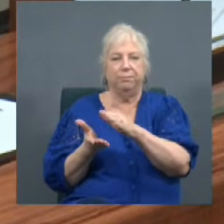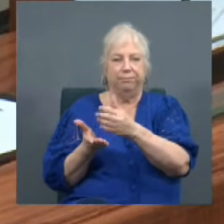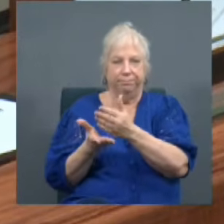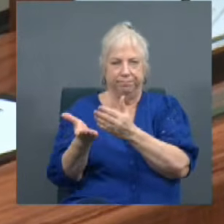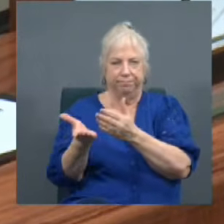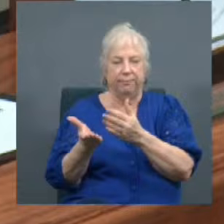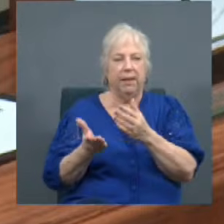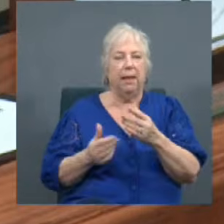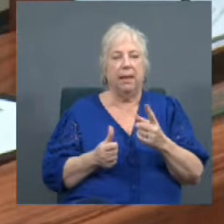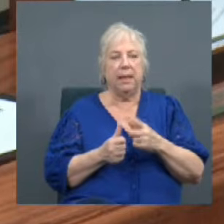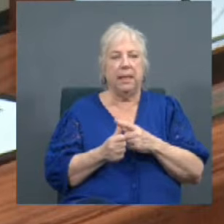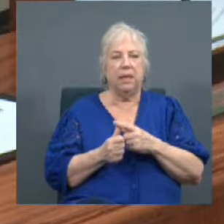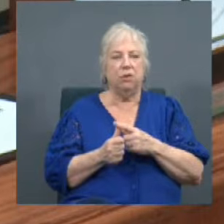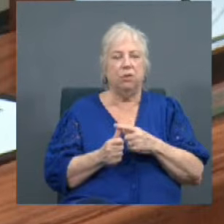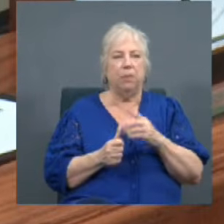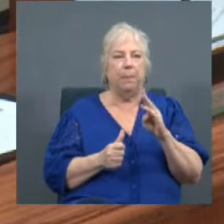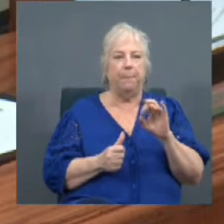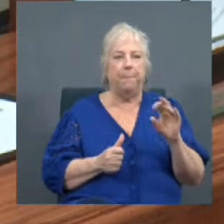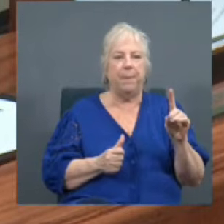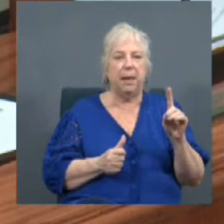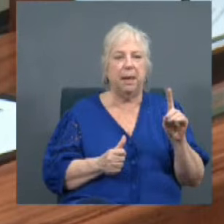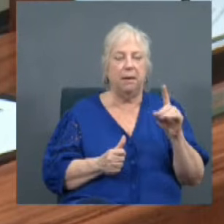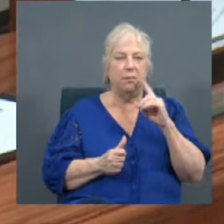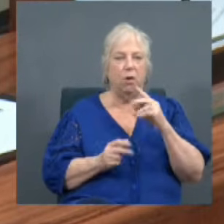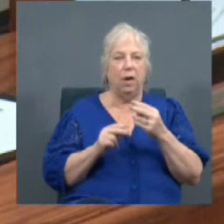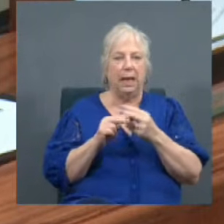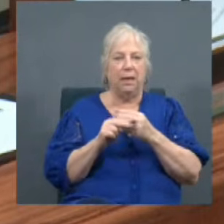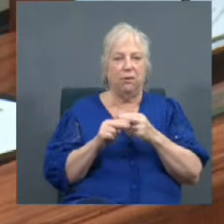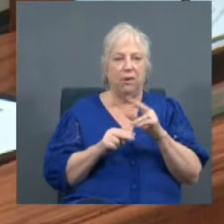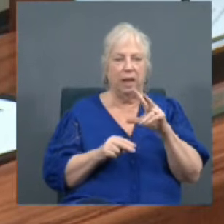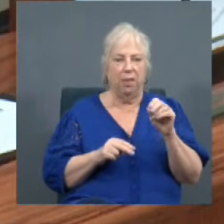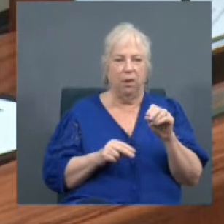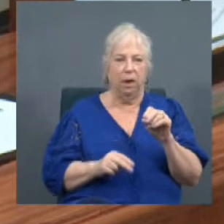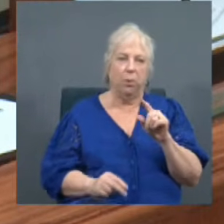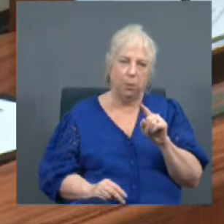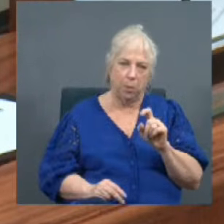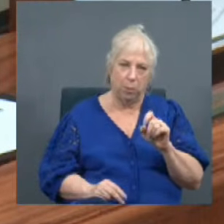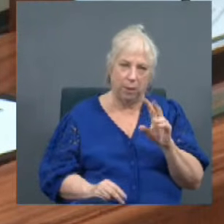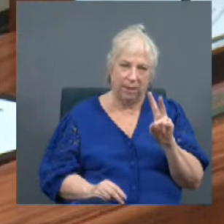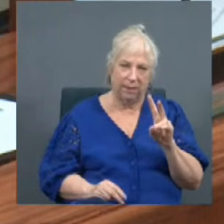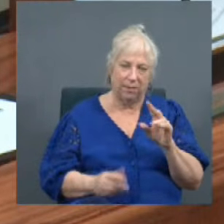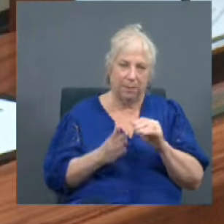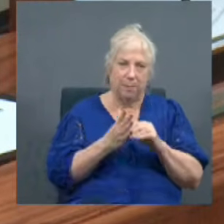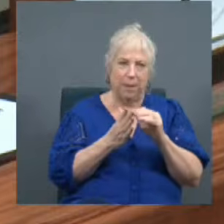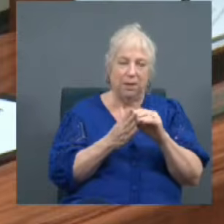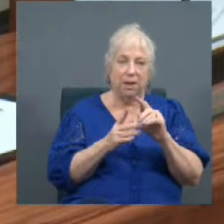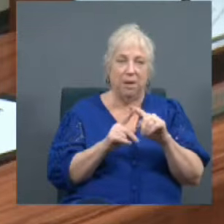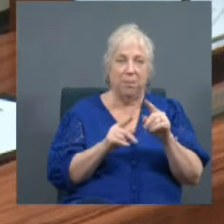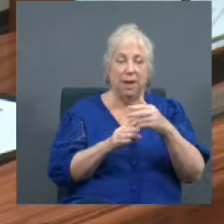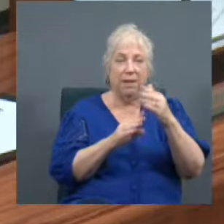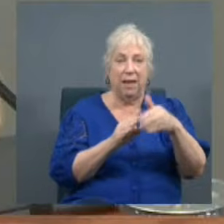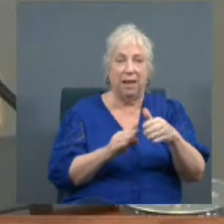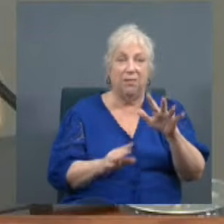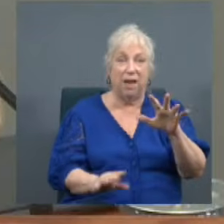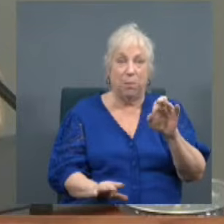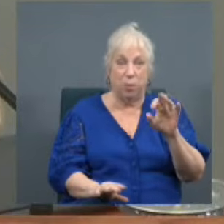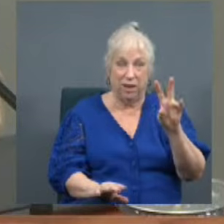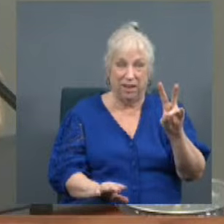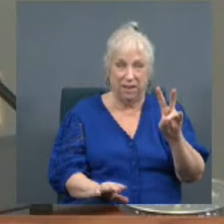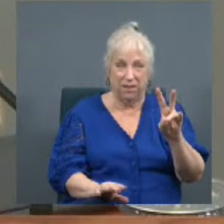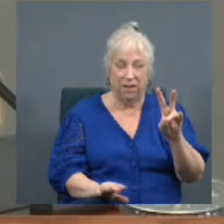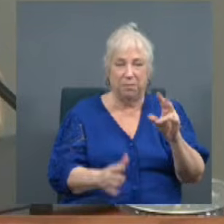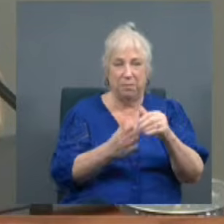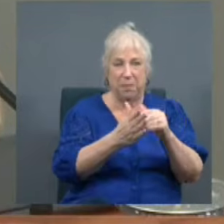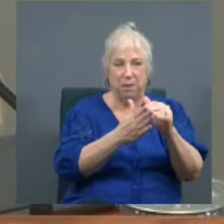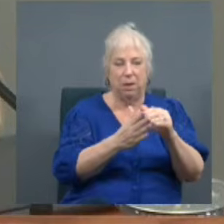the initial bid for highway for Interstate 30 was 1.7 million. It ended up being 5.7. One